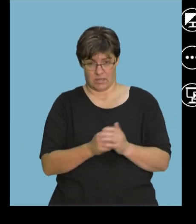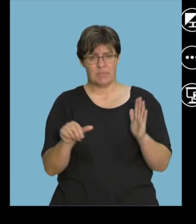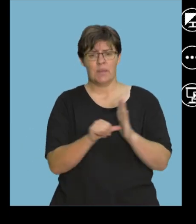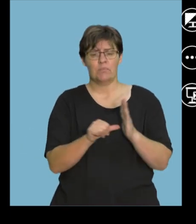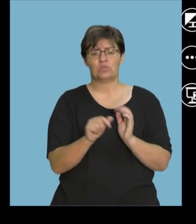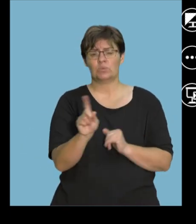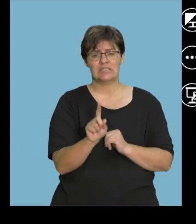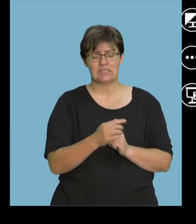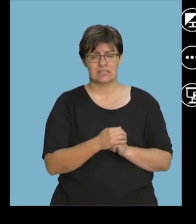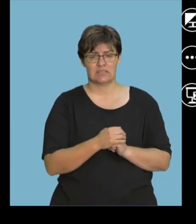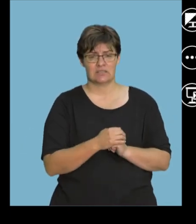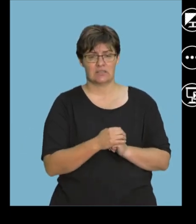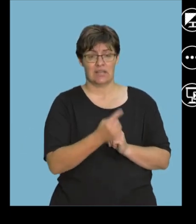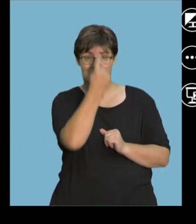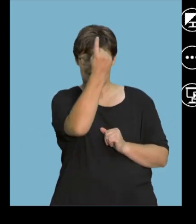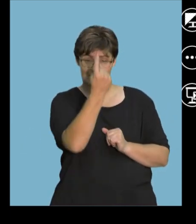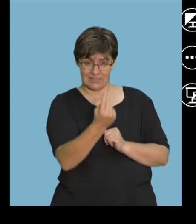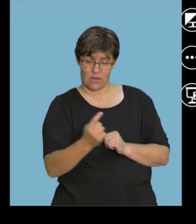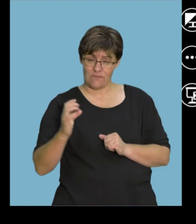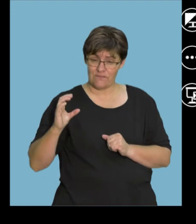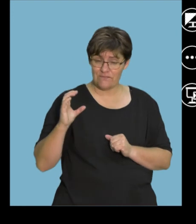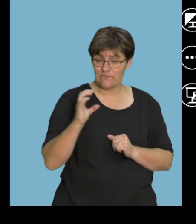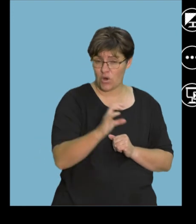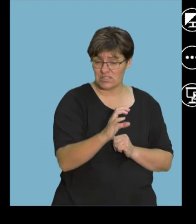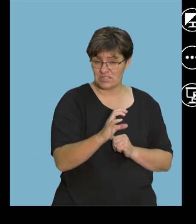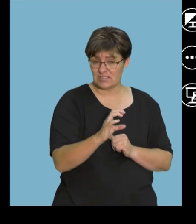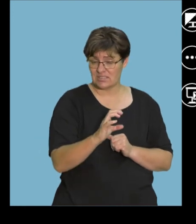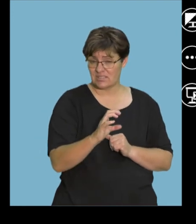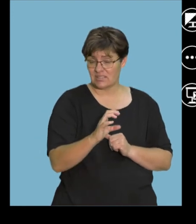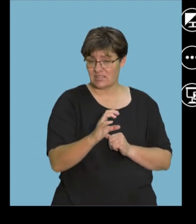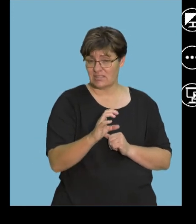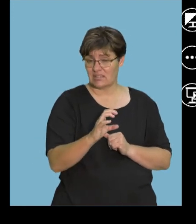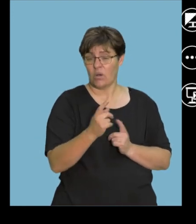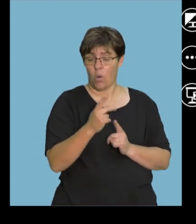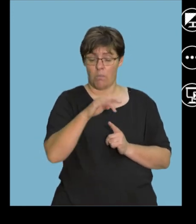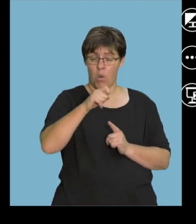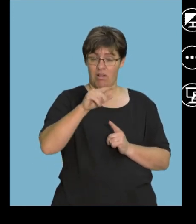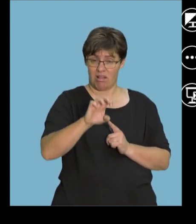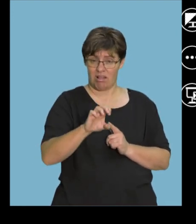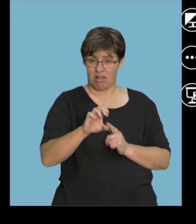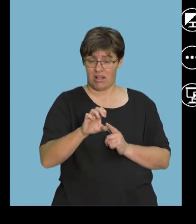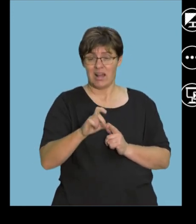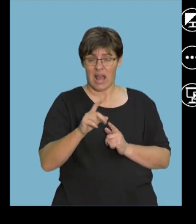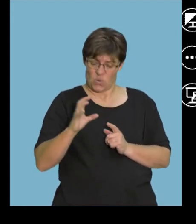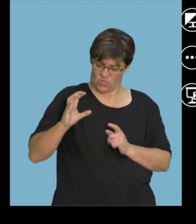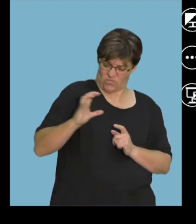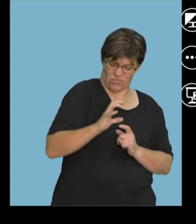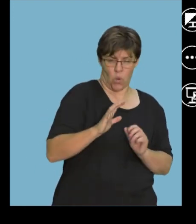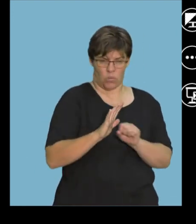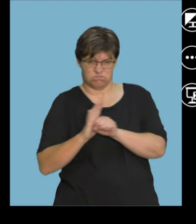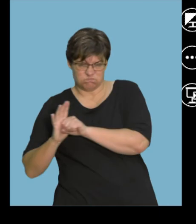so important about that is that all these forces that the magnets, magnetic poles